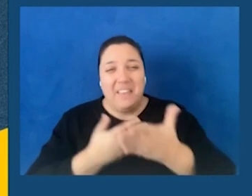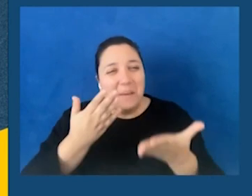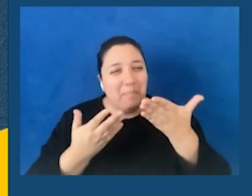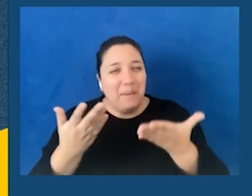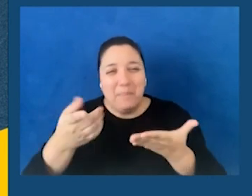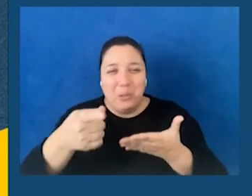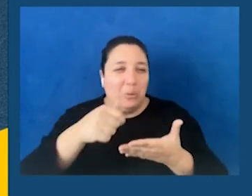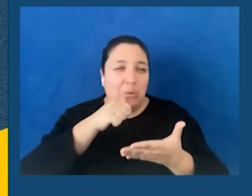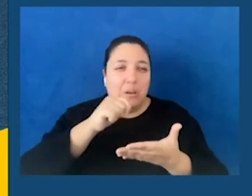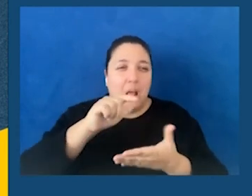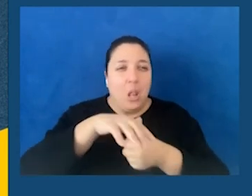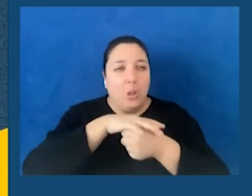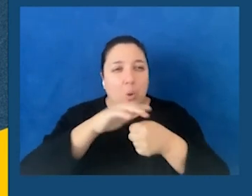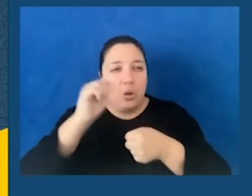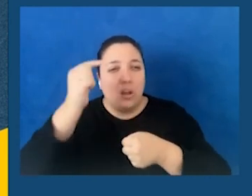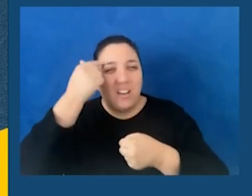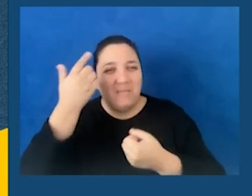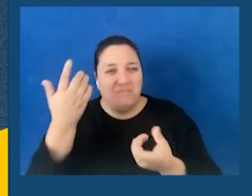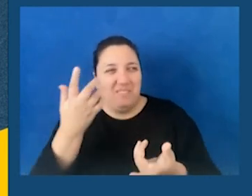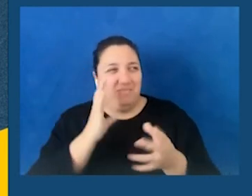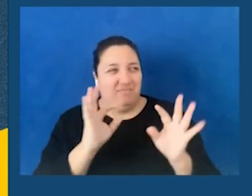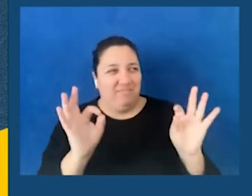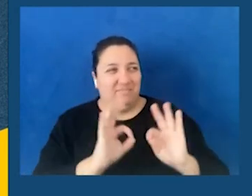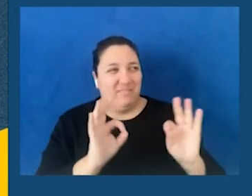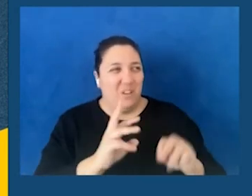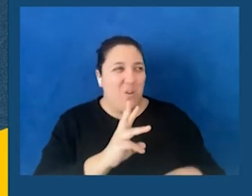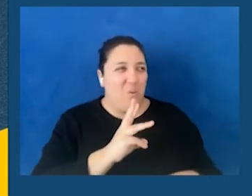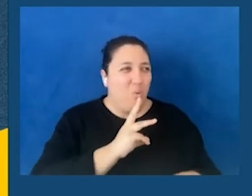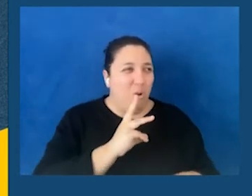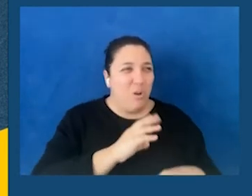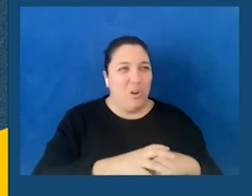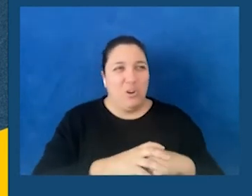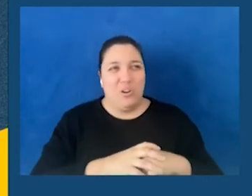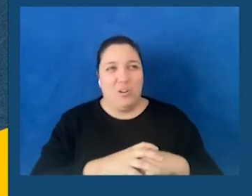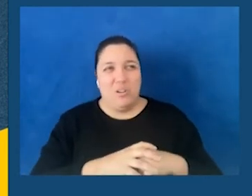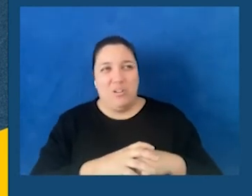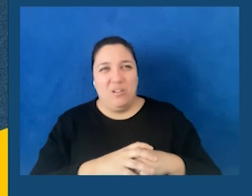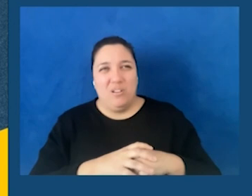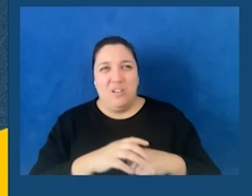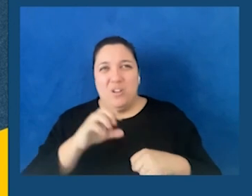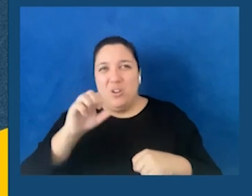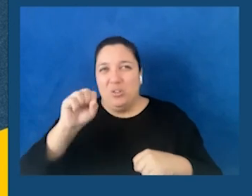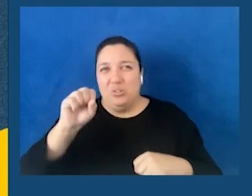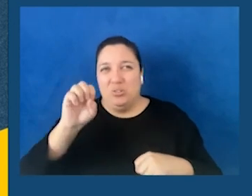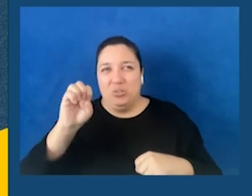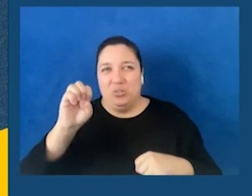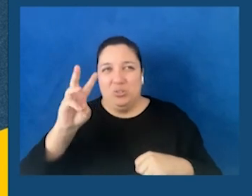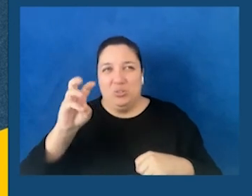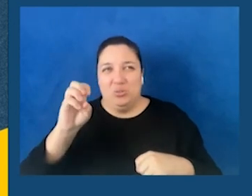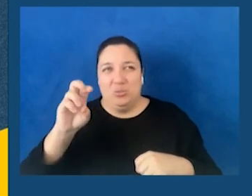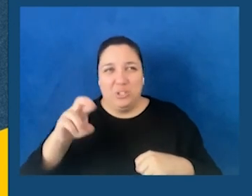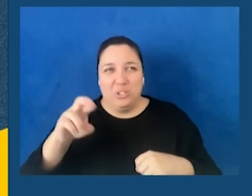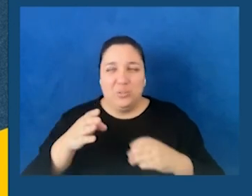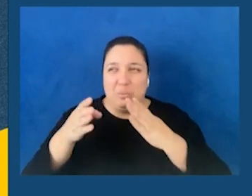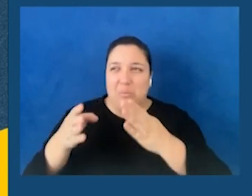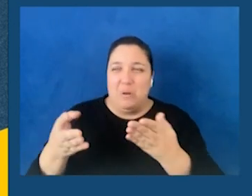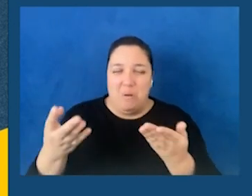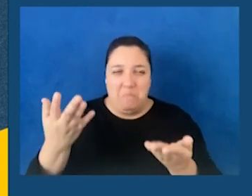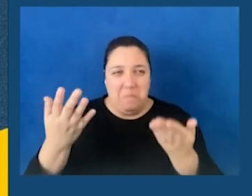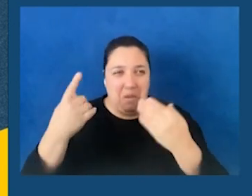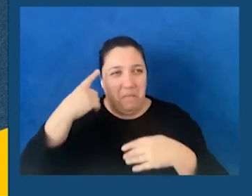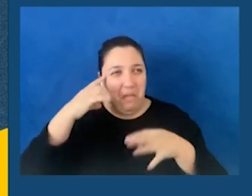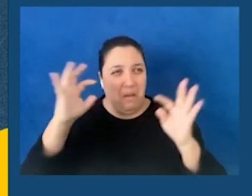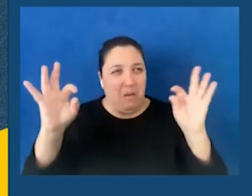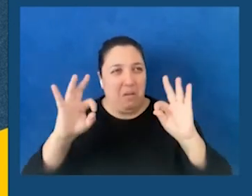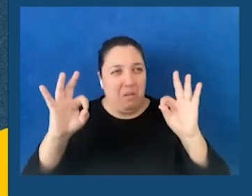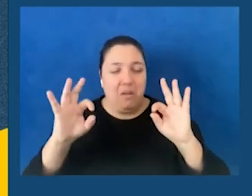these things, like water and sewer and roads. I actually do. So forgive me for my enthusiasm level when it comes to this, because I knew what it